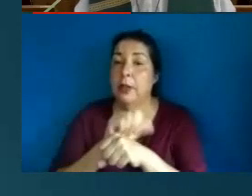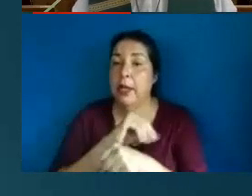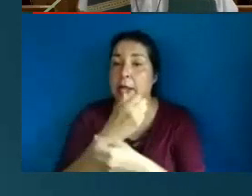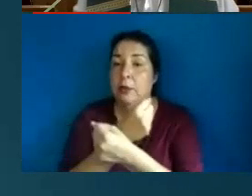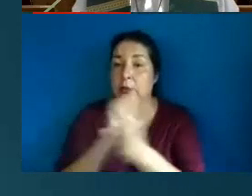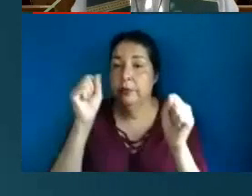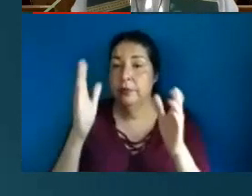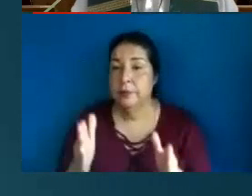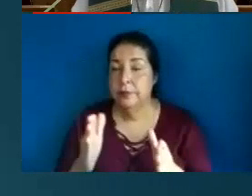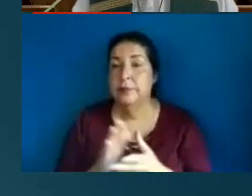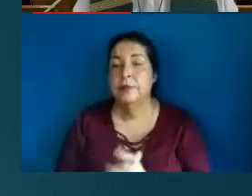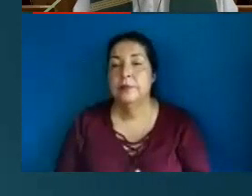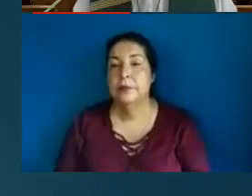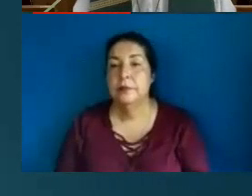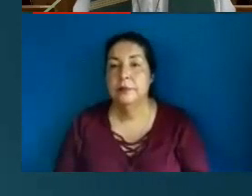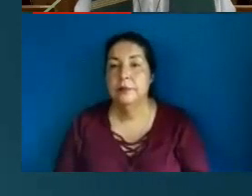redeemer.